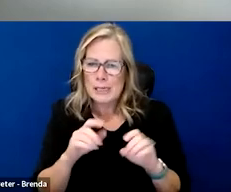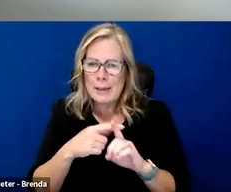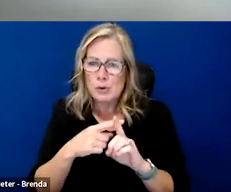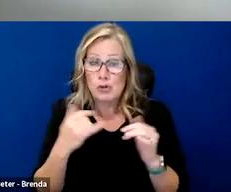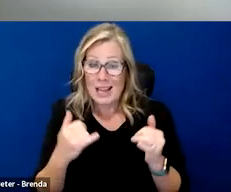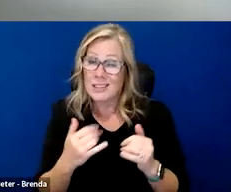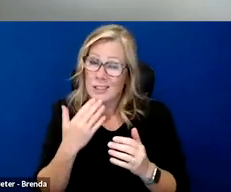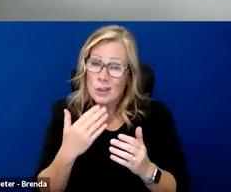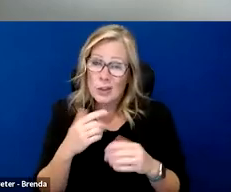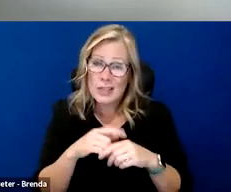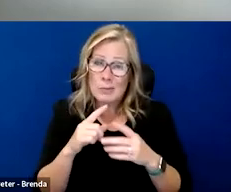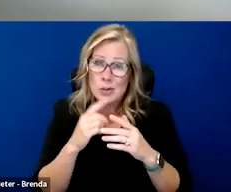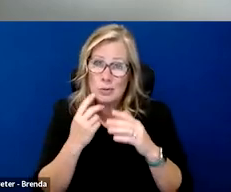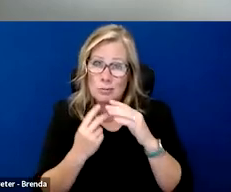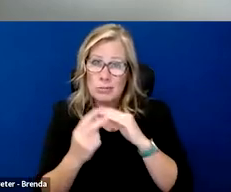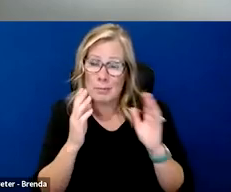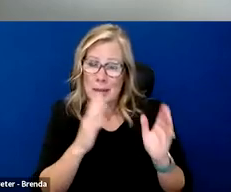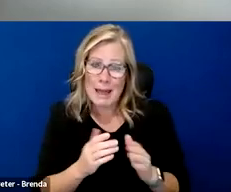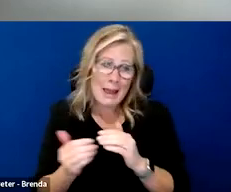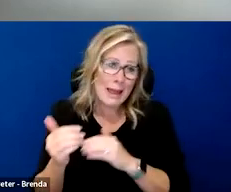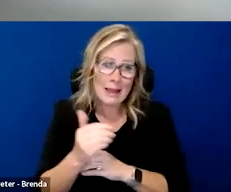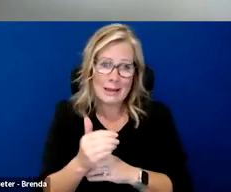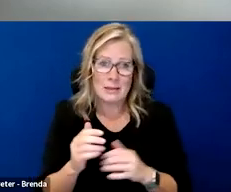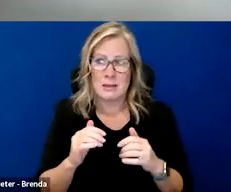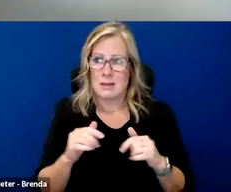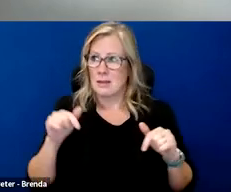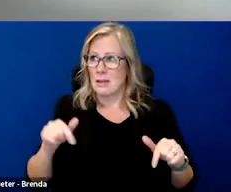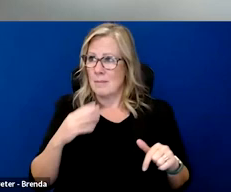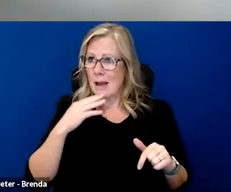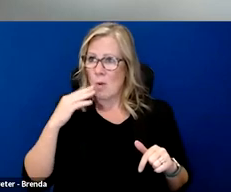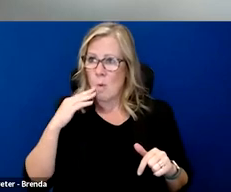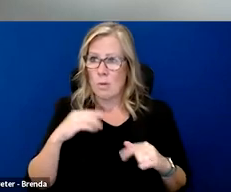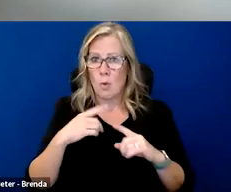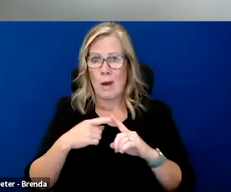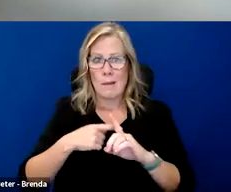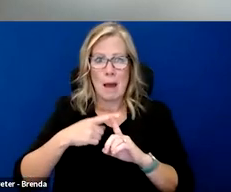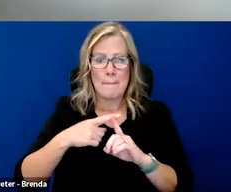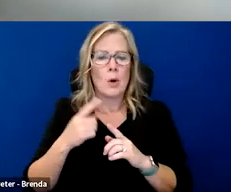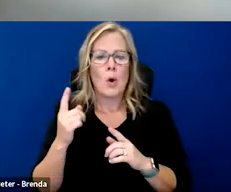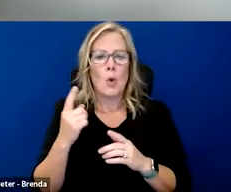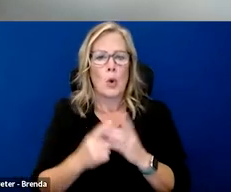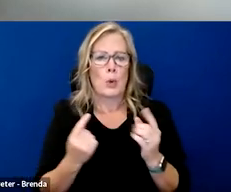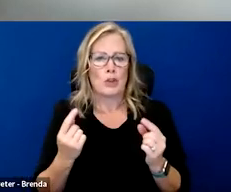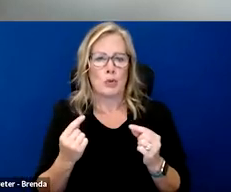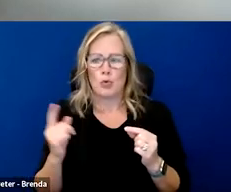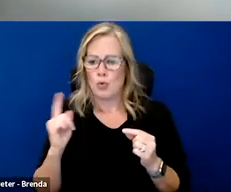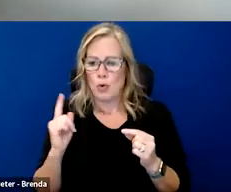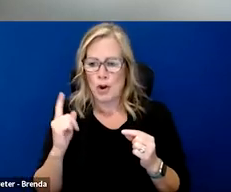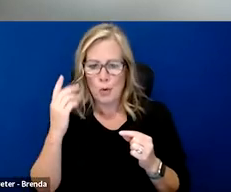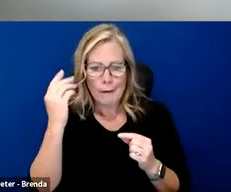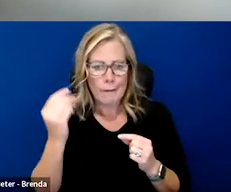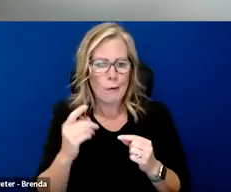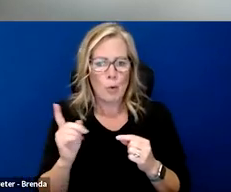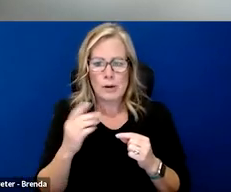to be thinking in the preseason, if you will, of how we're going to cool our space during those times, or what are the places that we might be able to go to? What are those